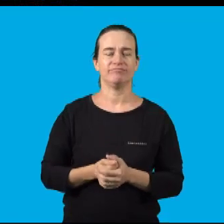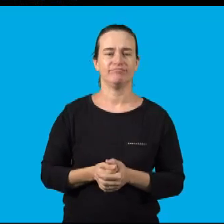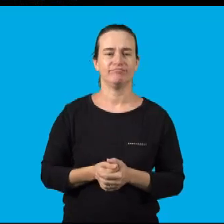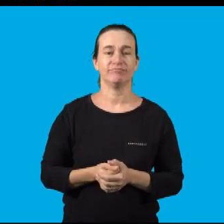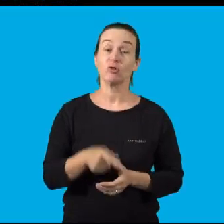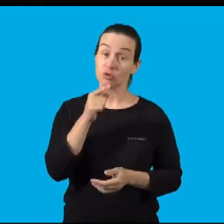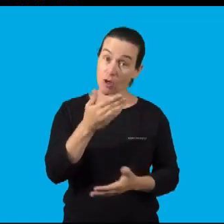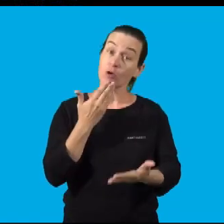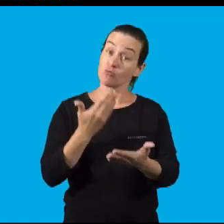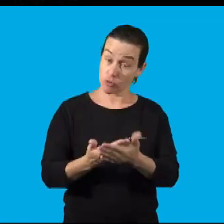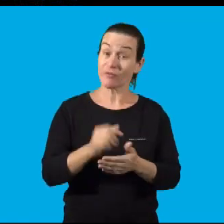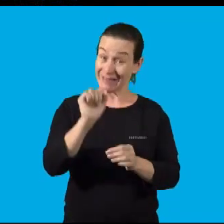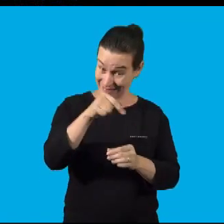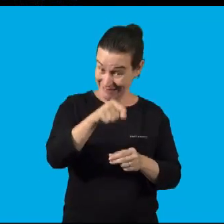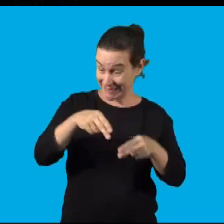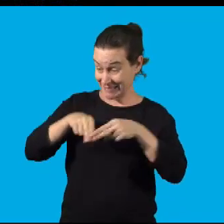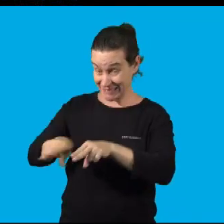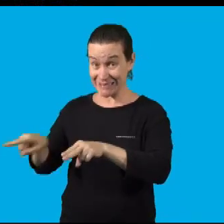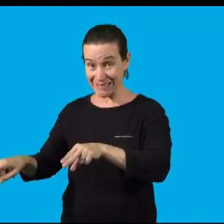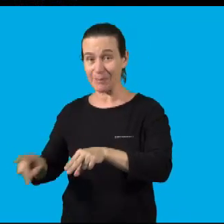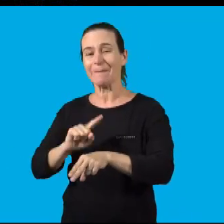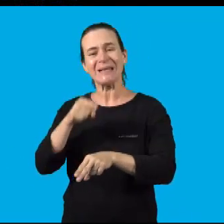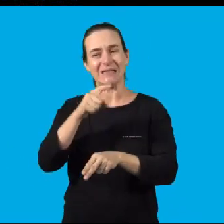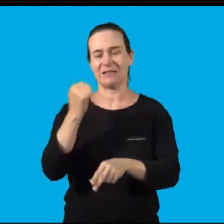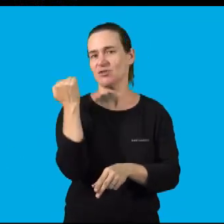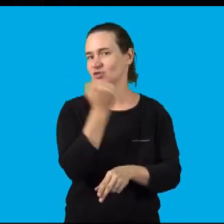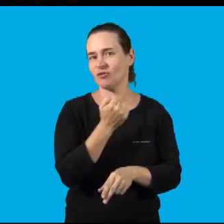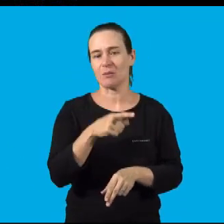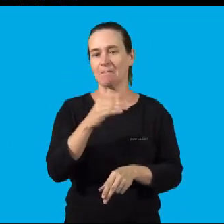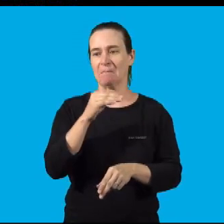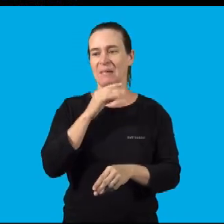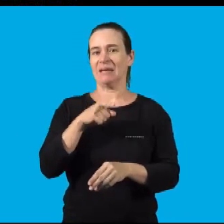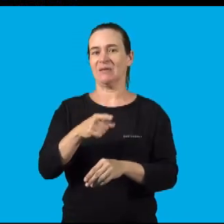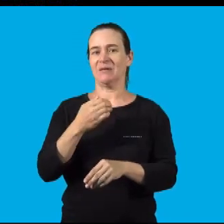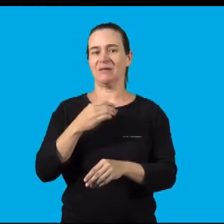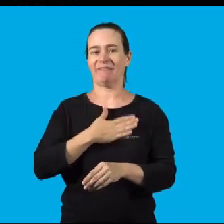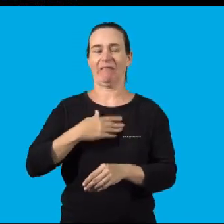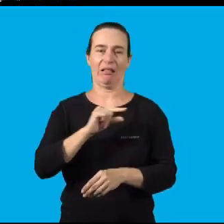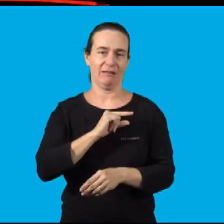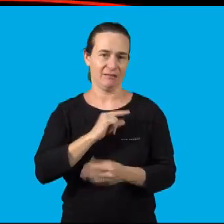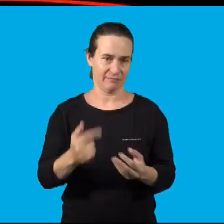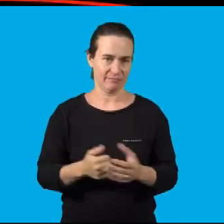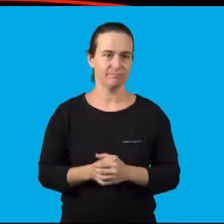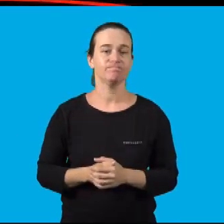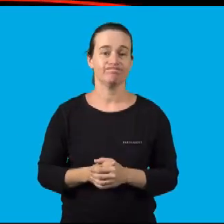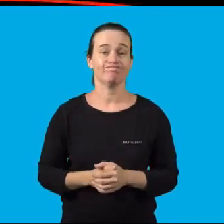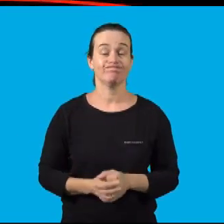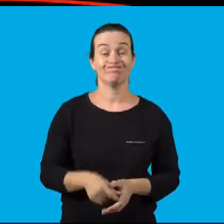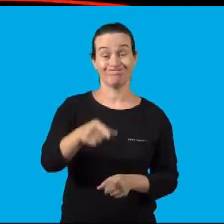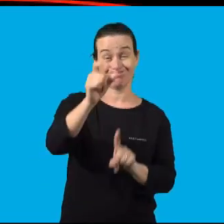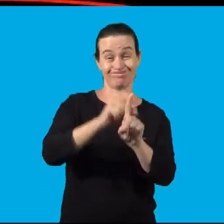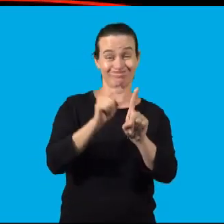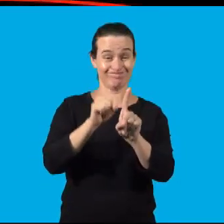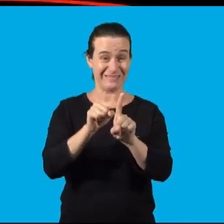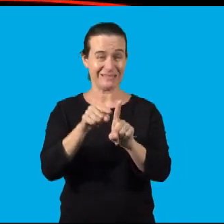is the proof that there was an affair, but he is apologetic about it. Now let's link it back.